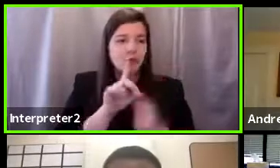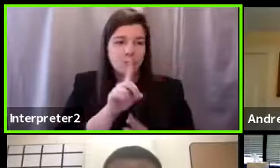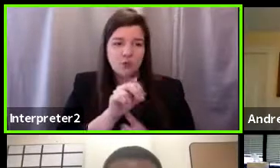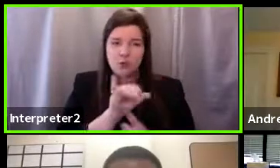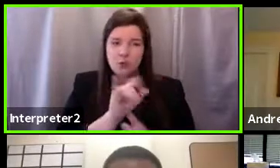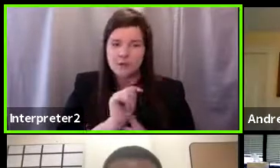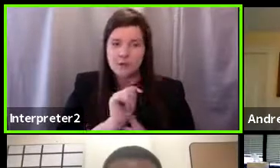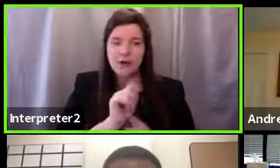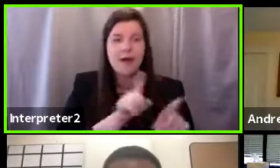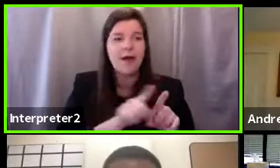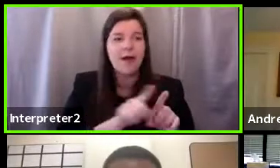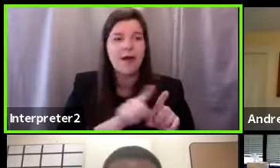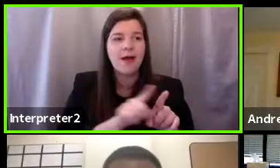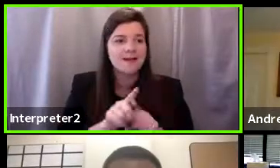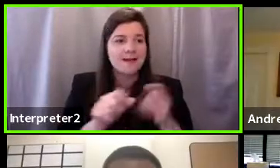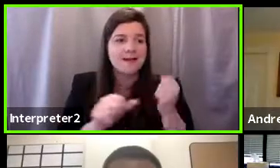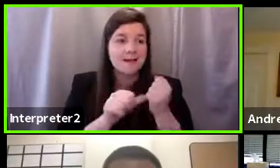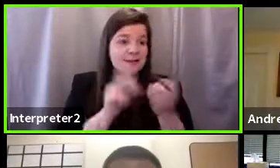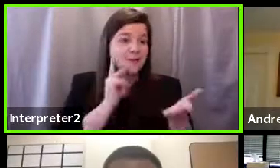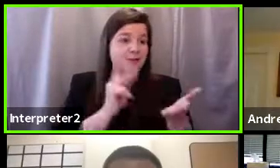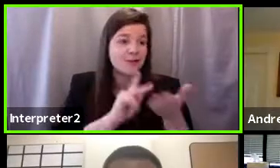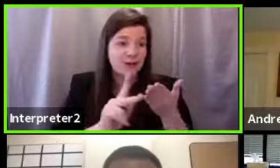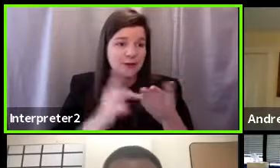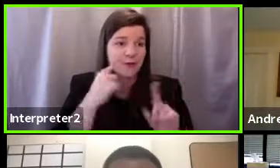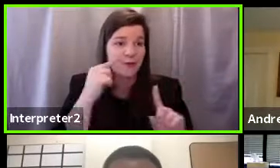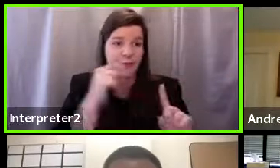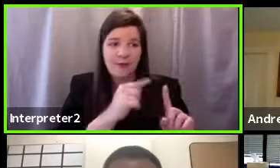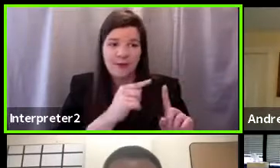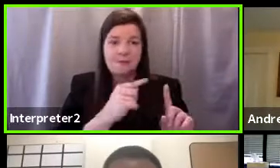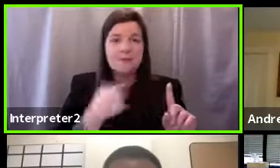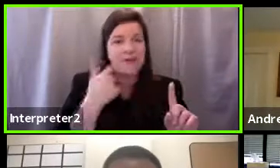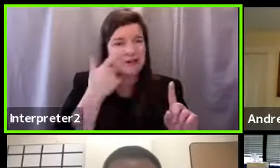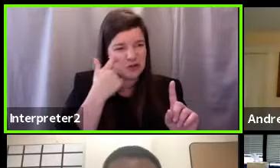department's Assistant Secretary. I was